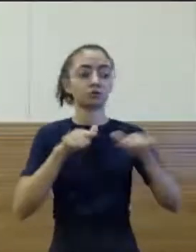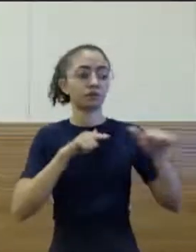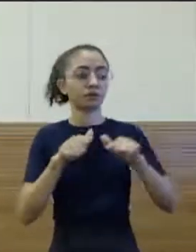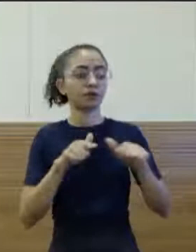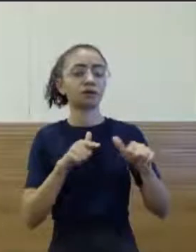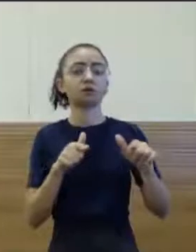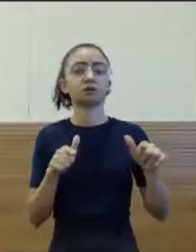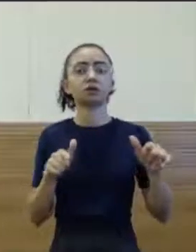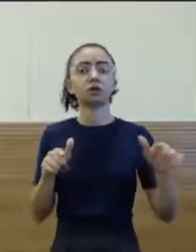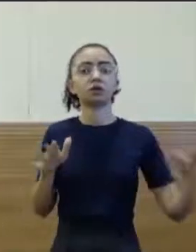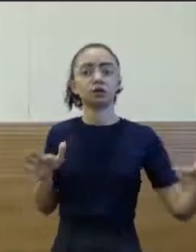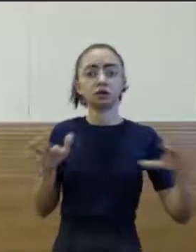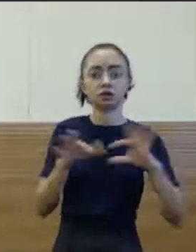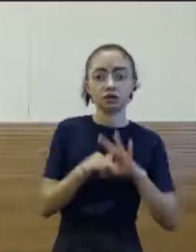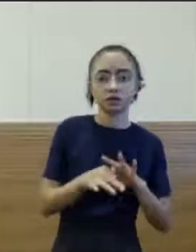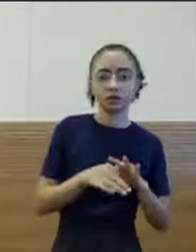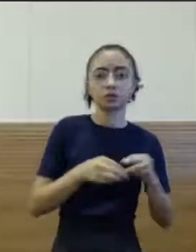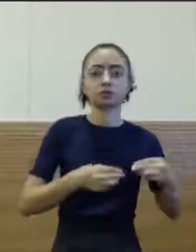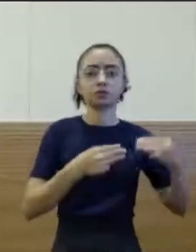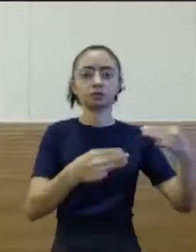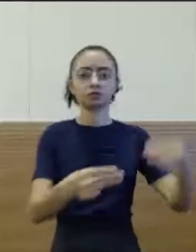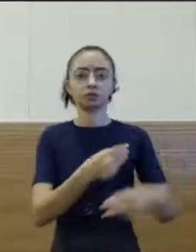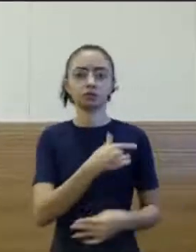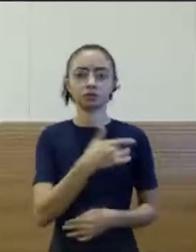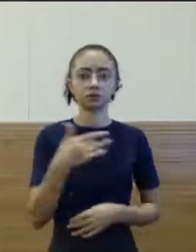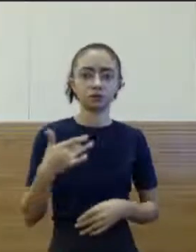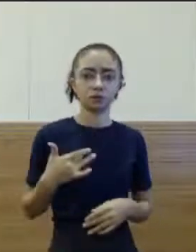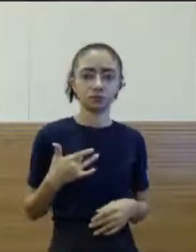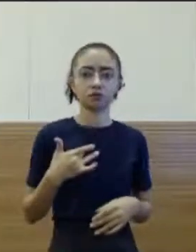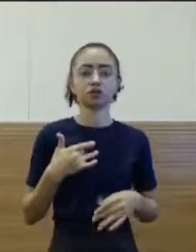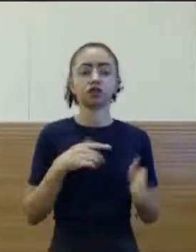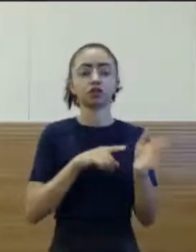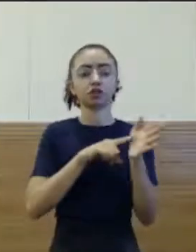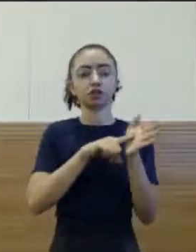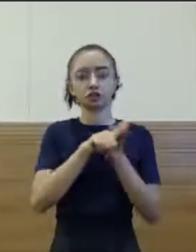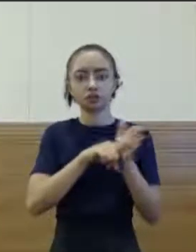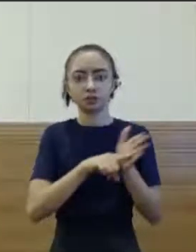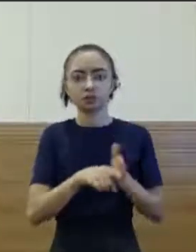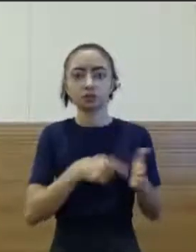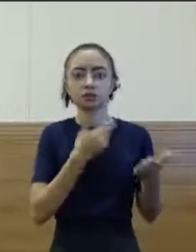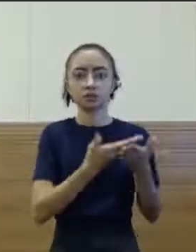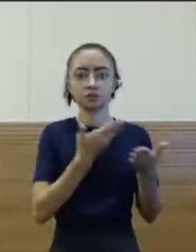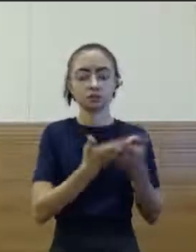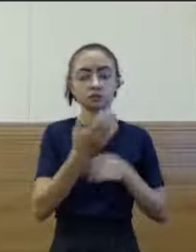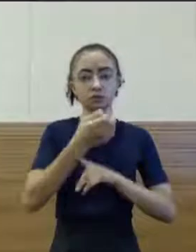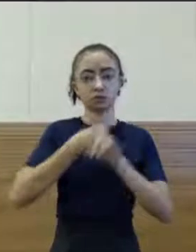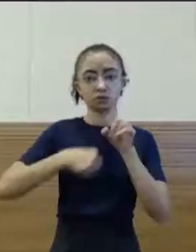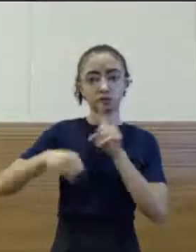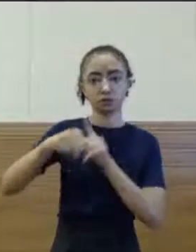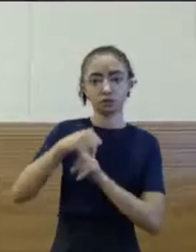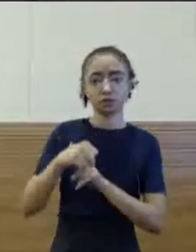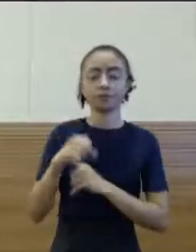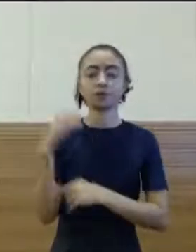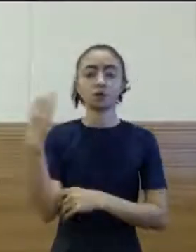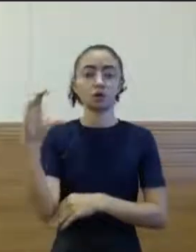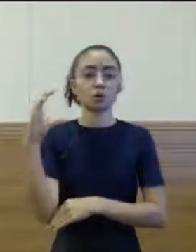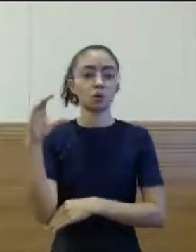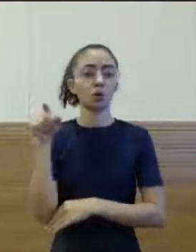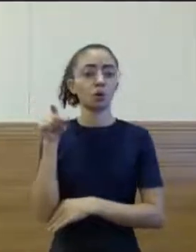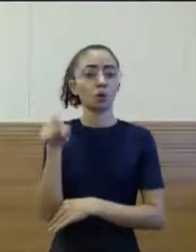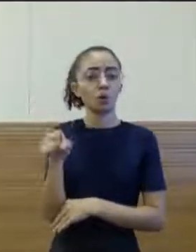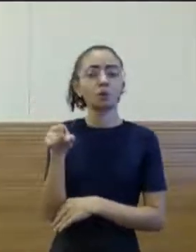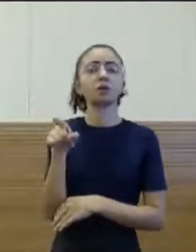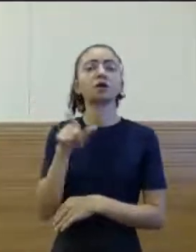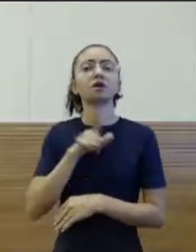We are also working in a coordinated way, and the Colombian study in a normative act with